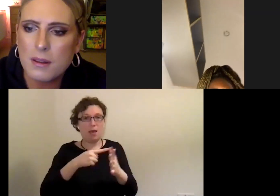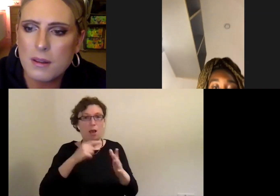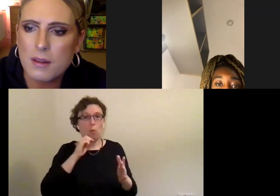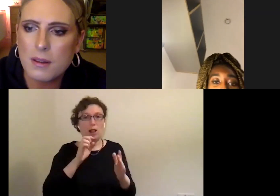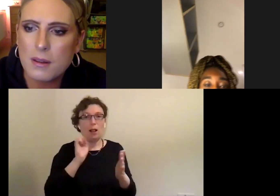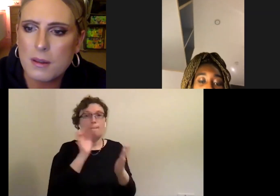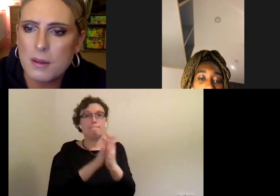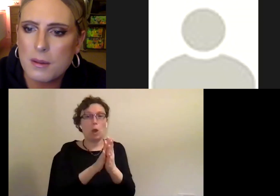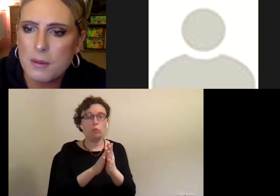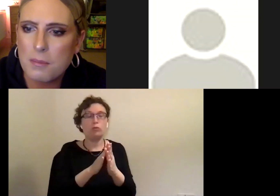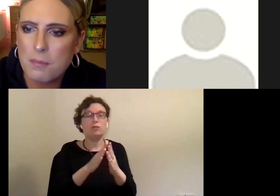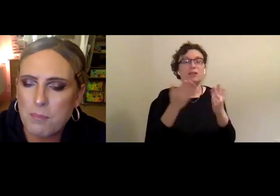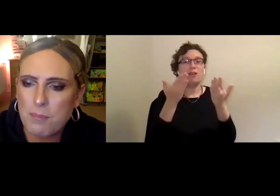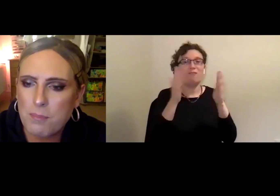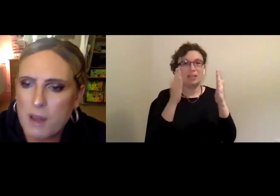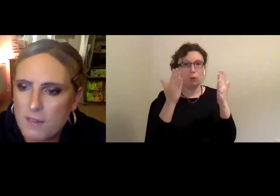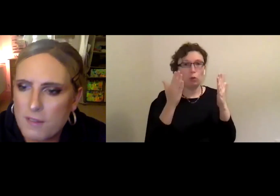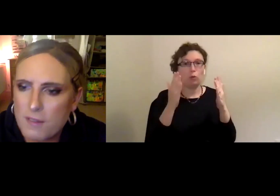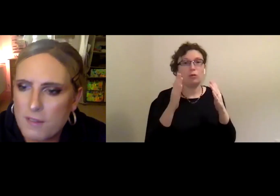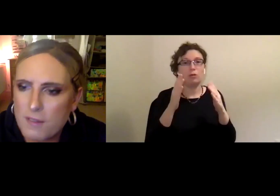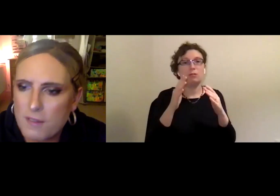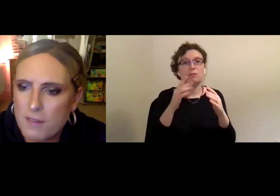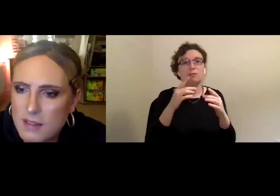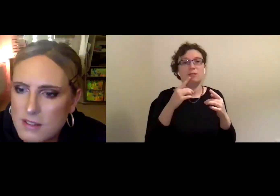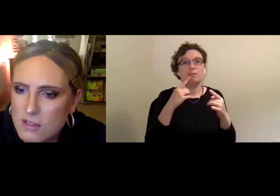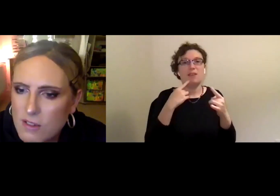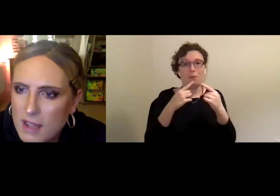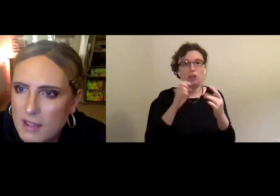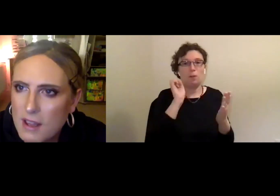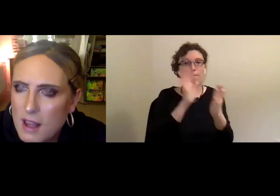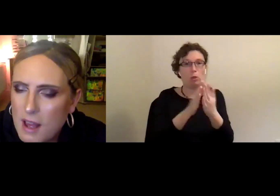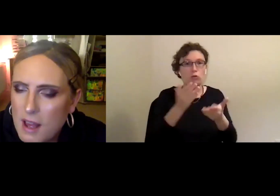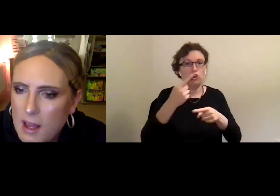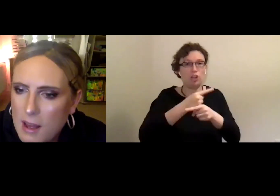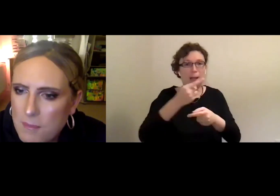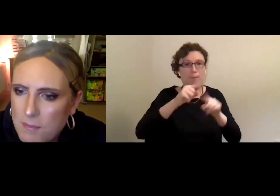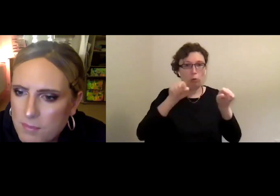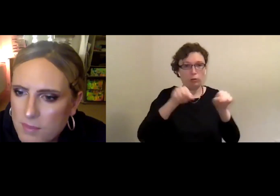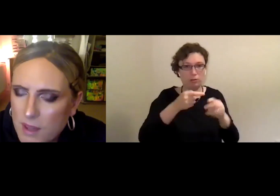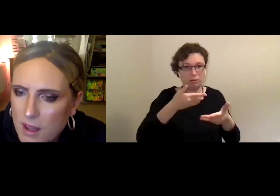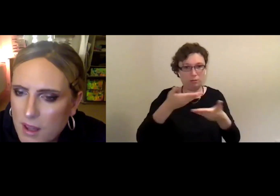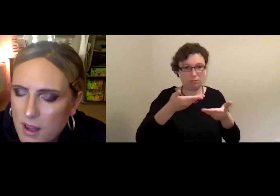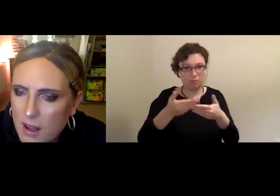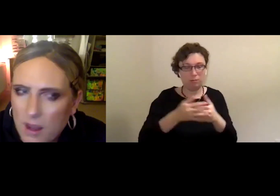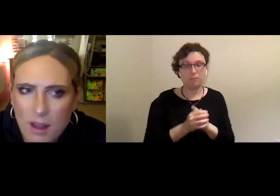type it out for everyone. That's great.